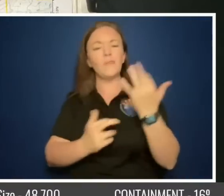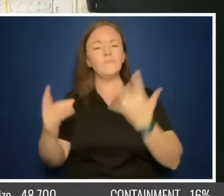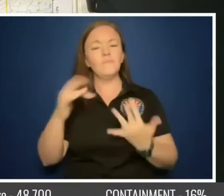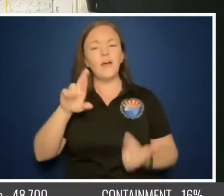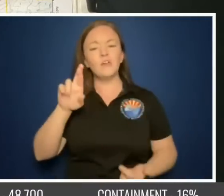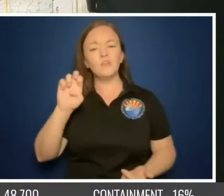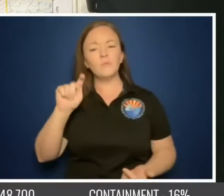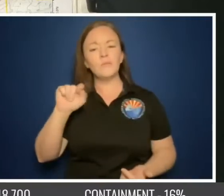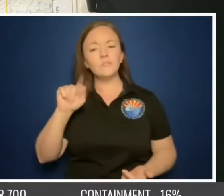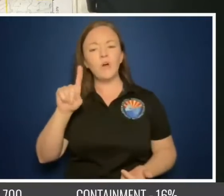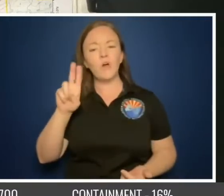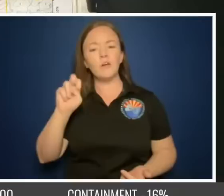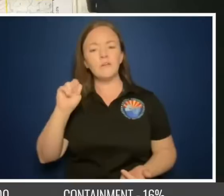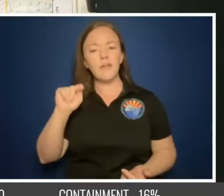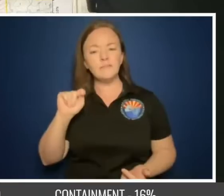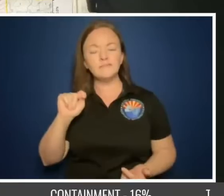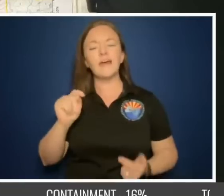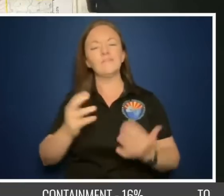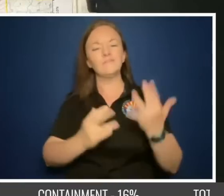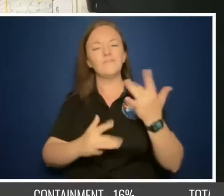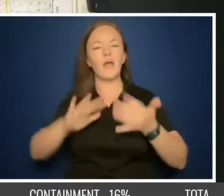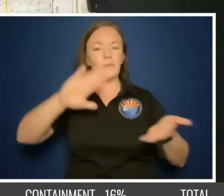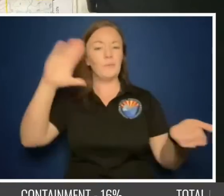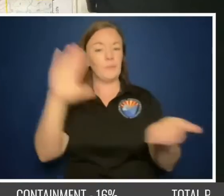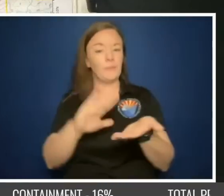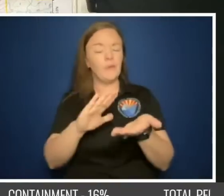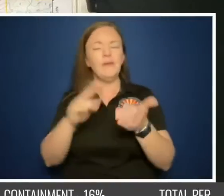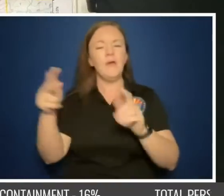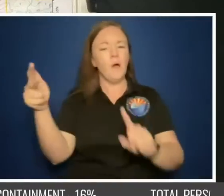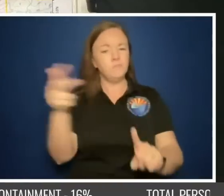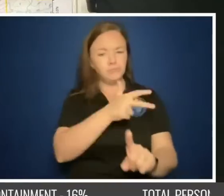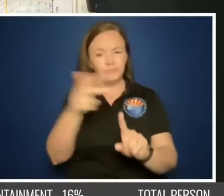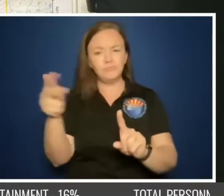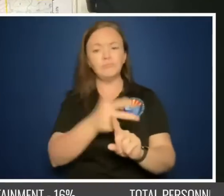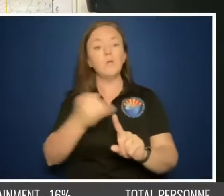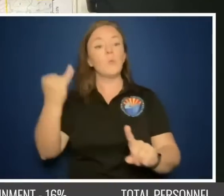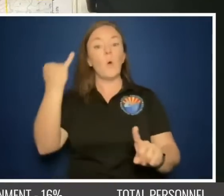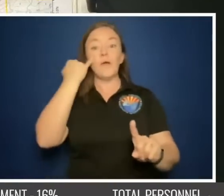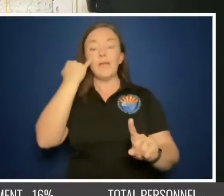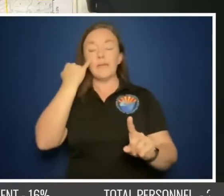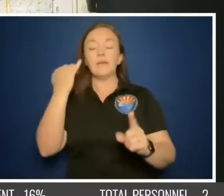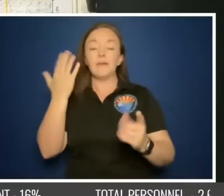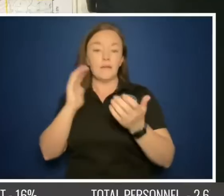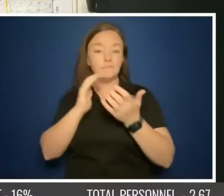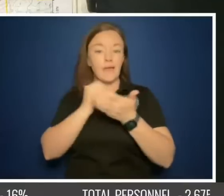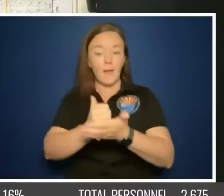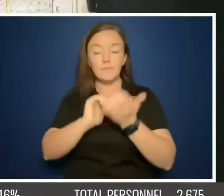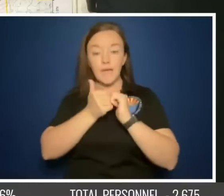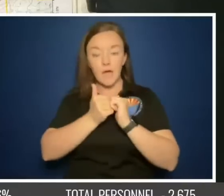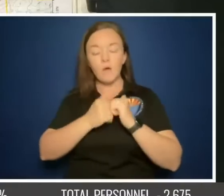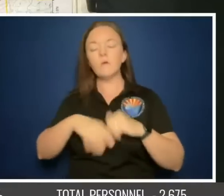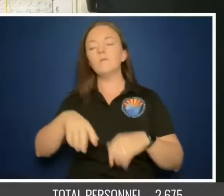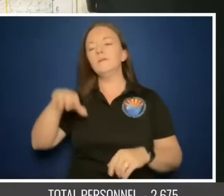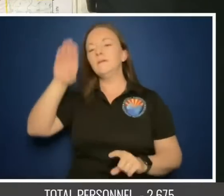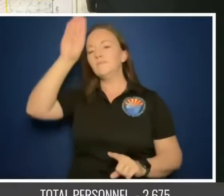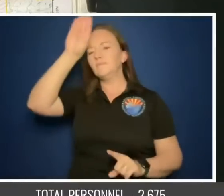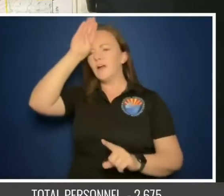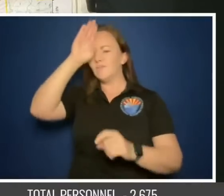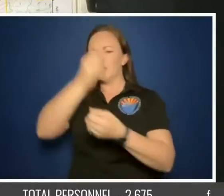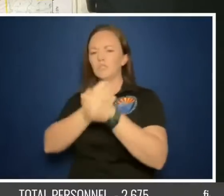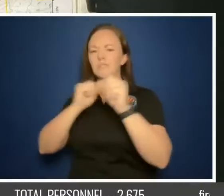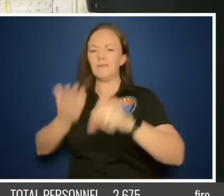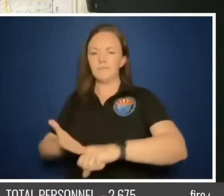those assets. This does a number of things. One, it promotes firefighter safety by lessening the amount of material or equipment or debris in a roadway,